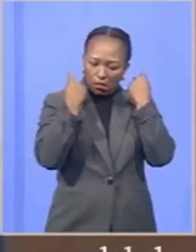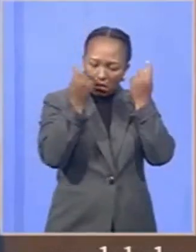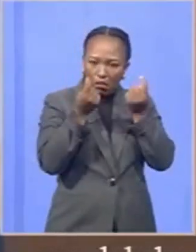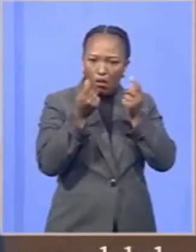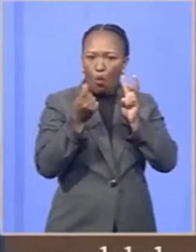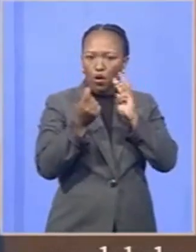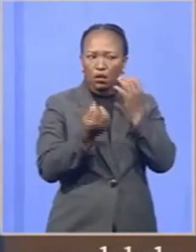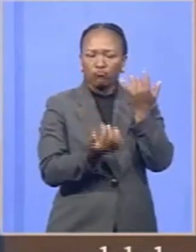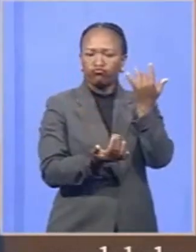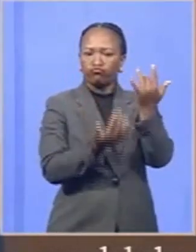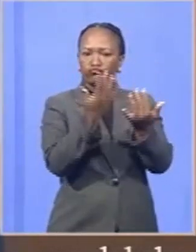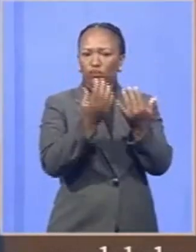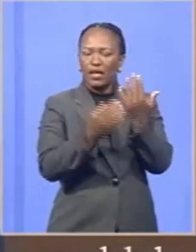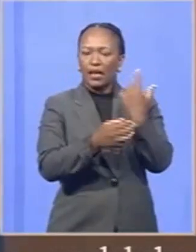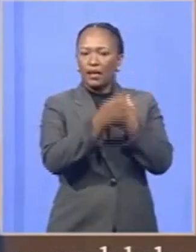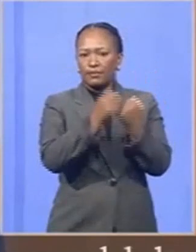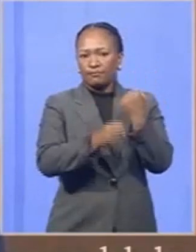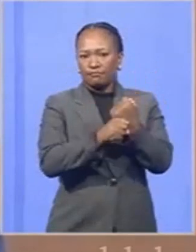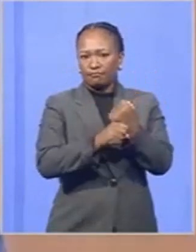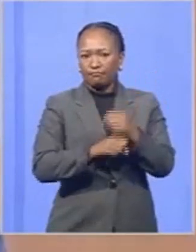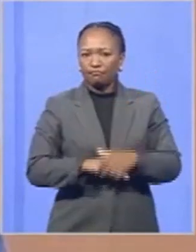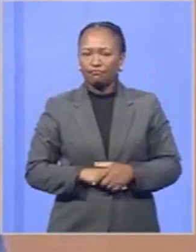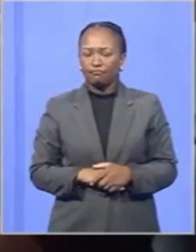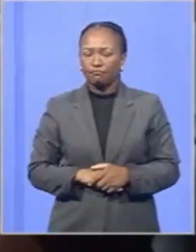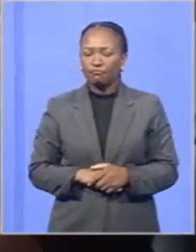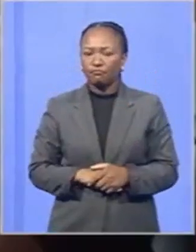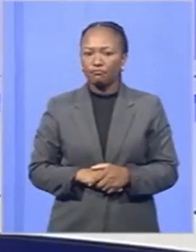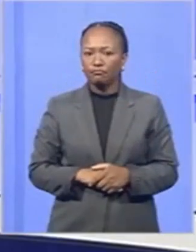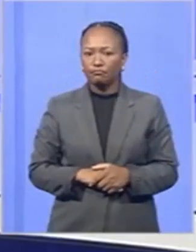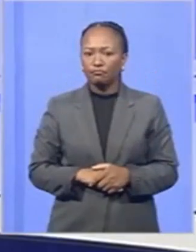tshebeletsong ya kereke selemong se fetileng.